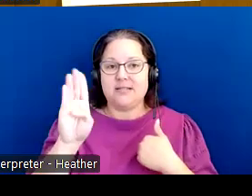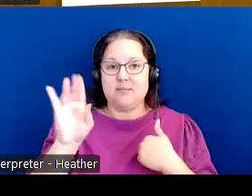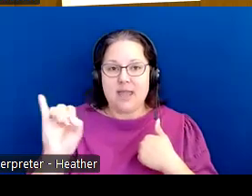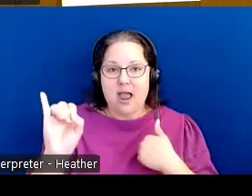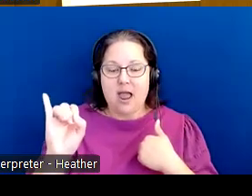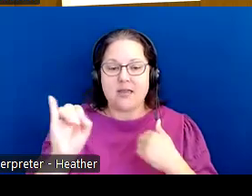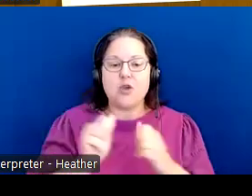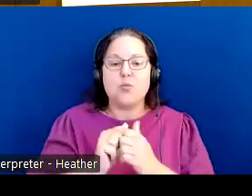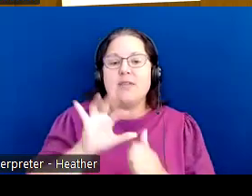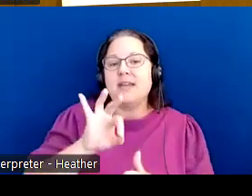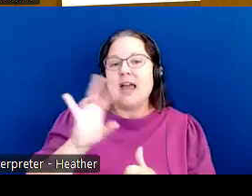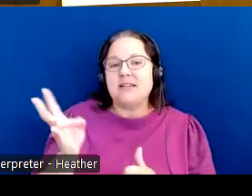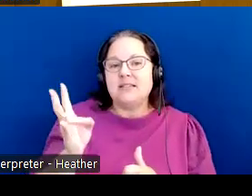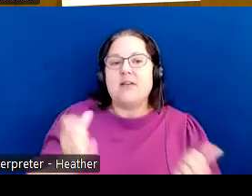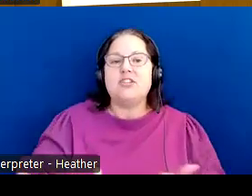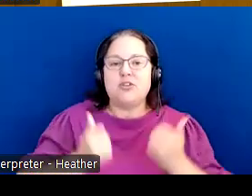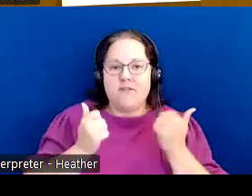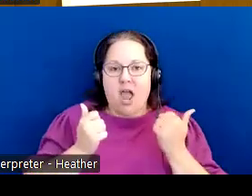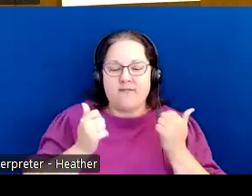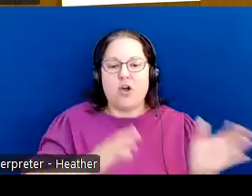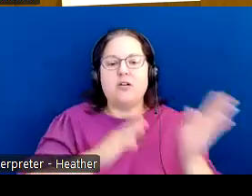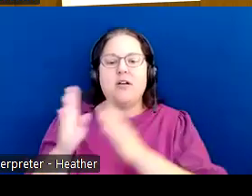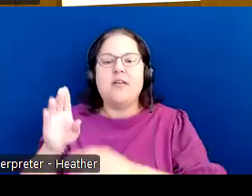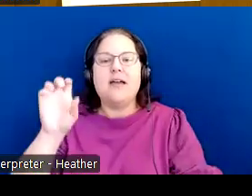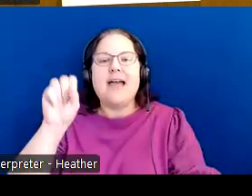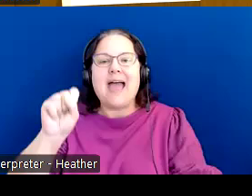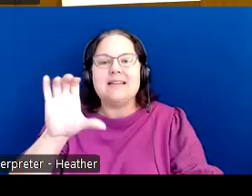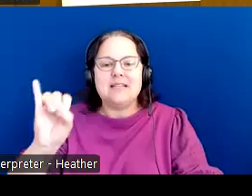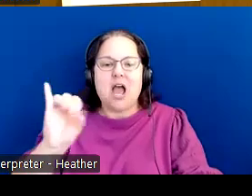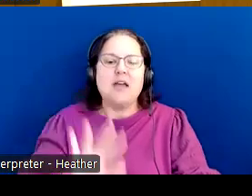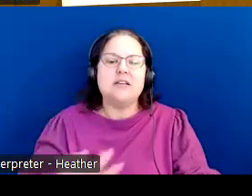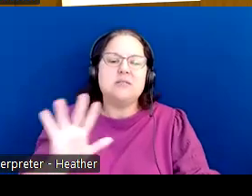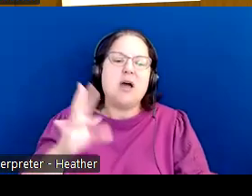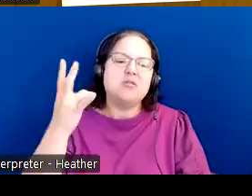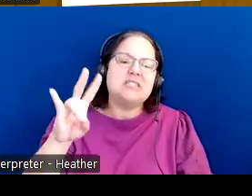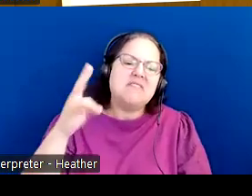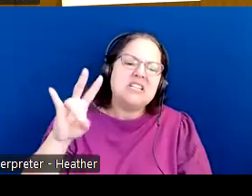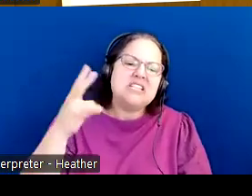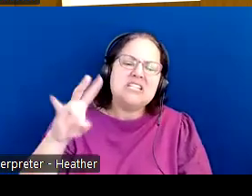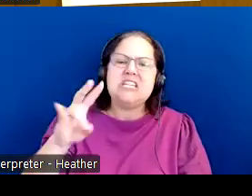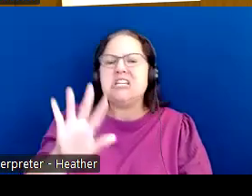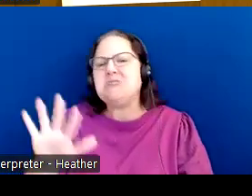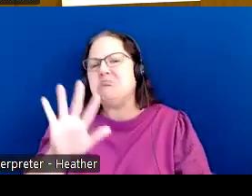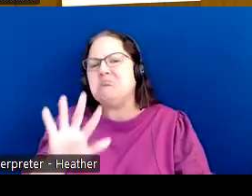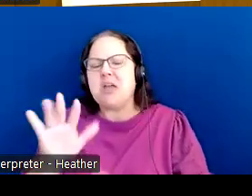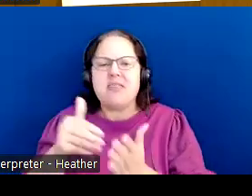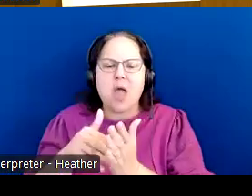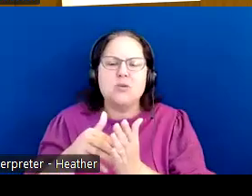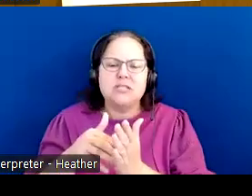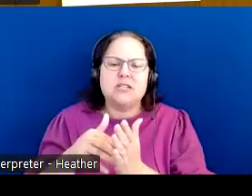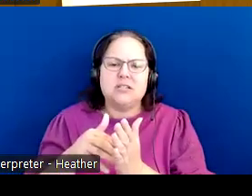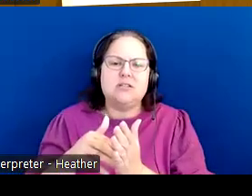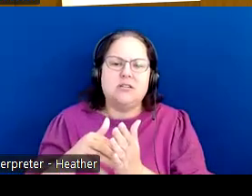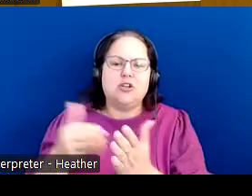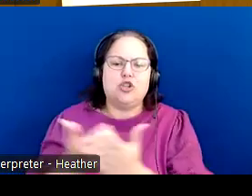with a 97% survival rate, and then for SCI, it's about a little over 17,000